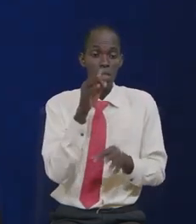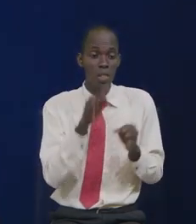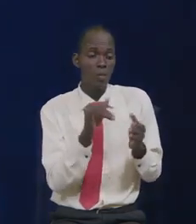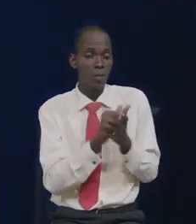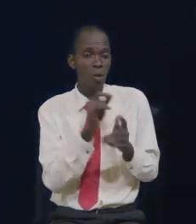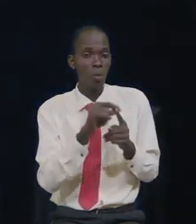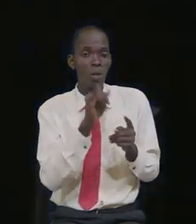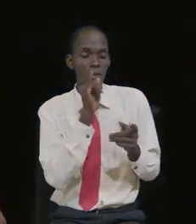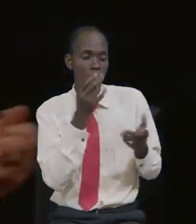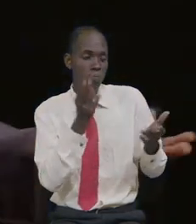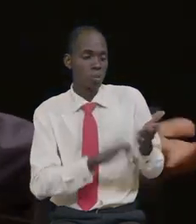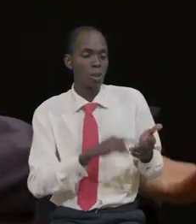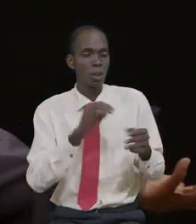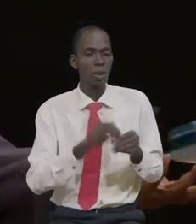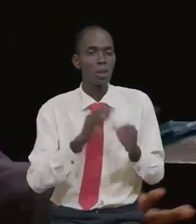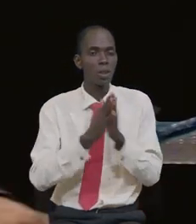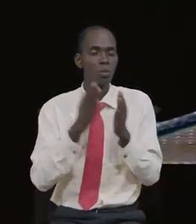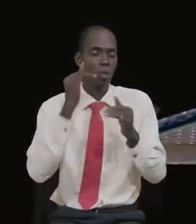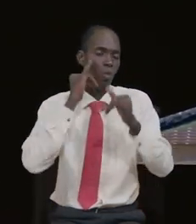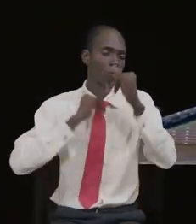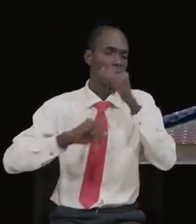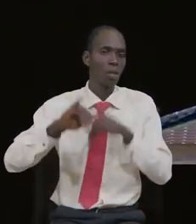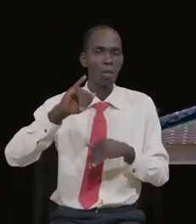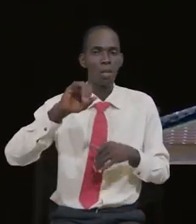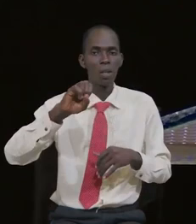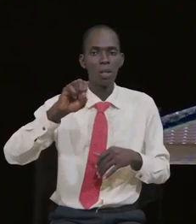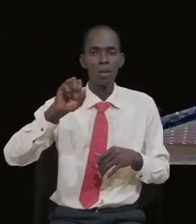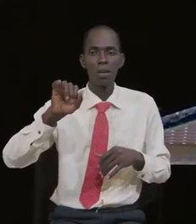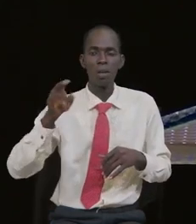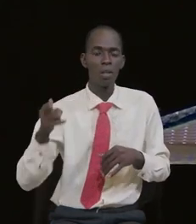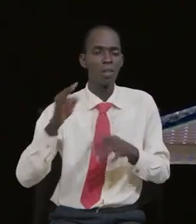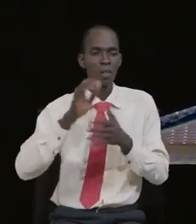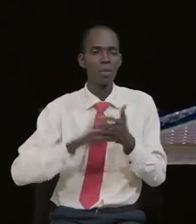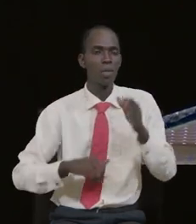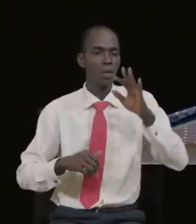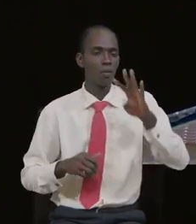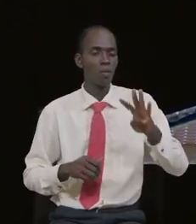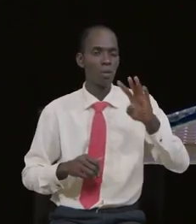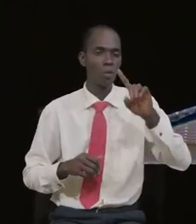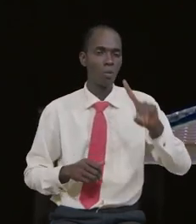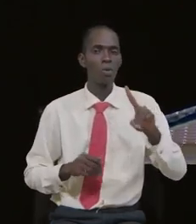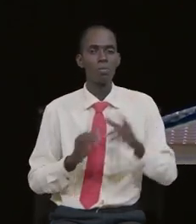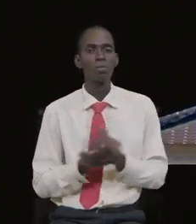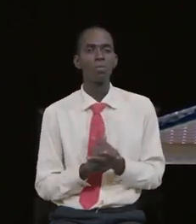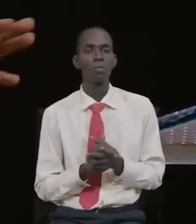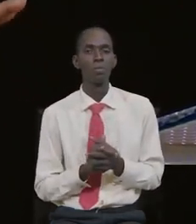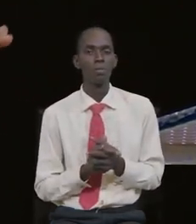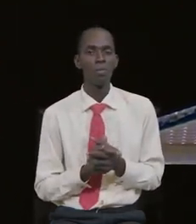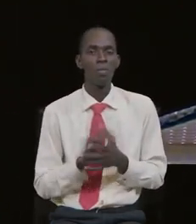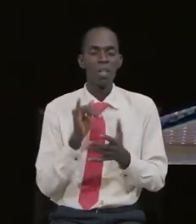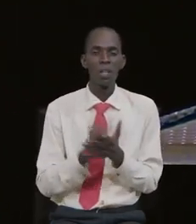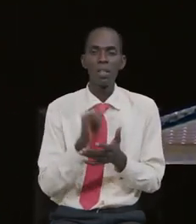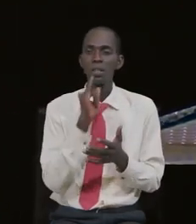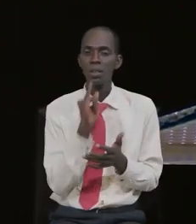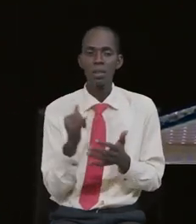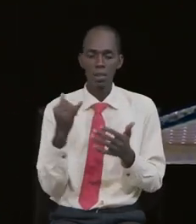chapter 41. But Paul did not just read it in Isaiah chapter 41. That's in